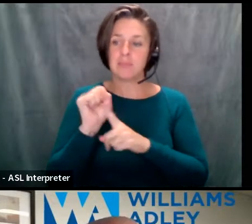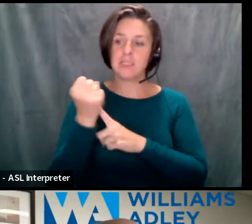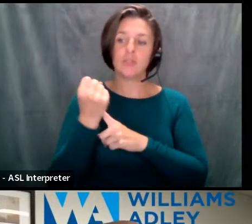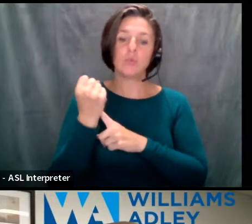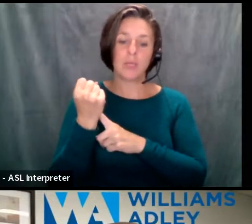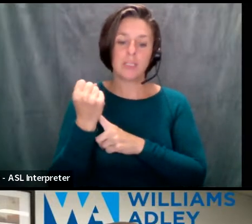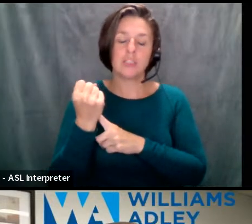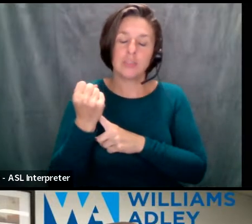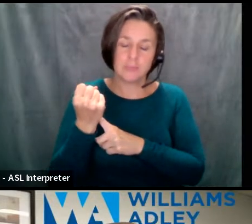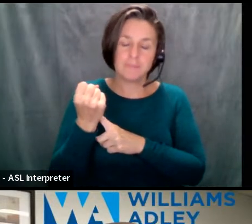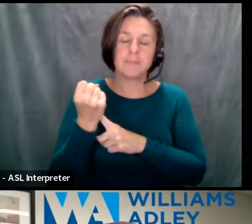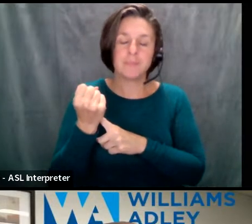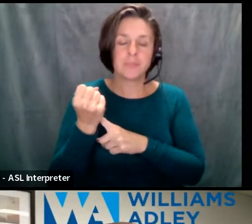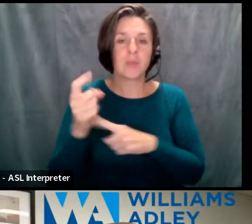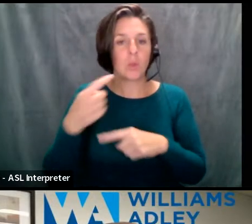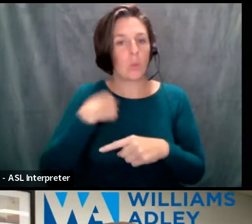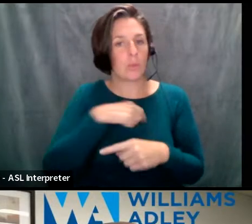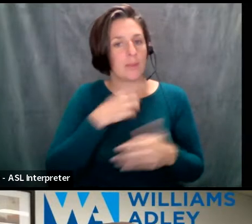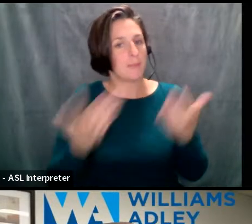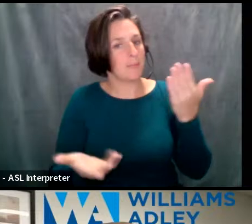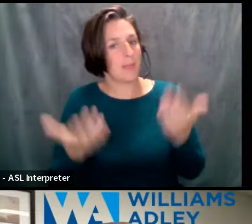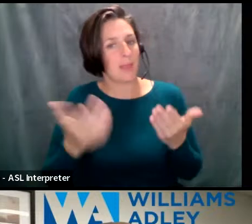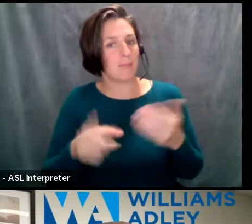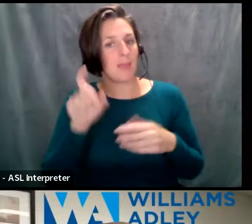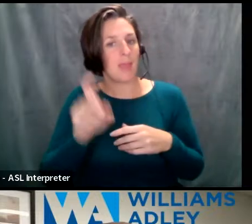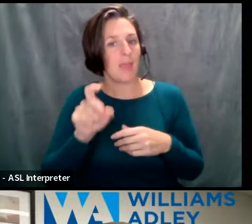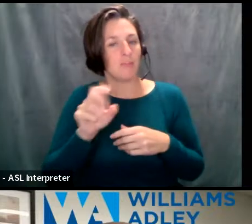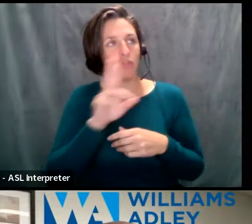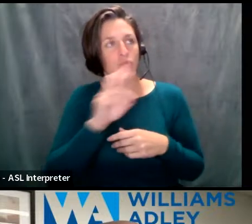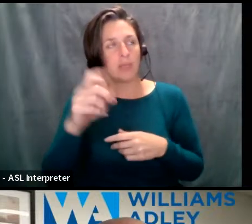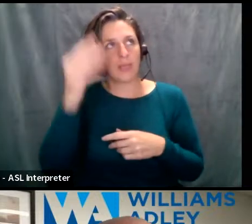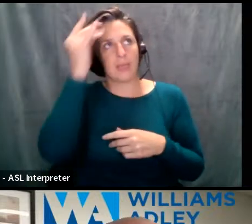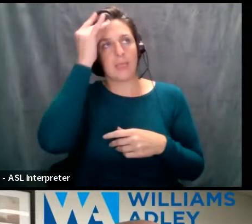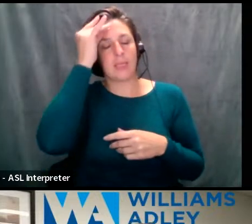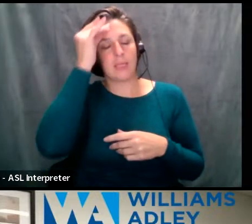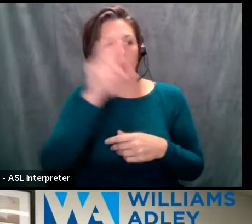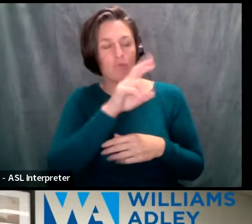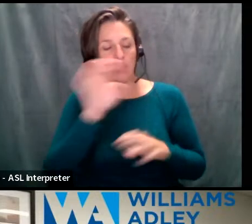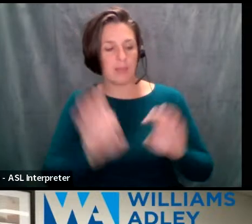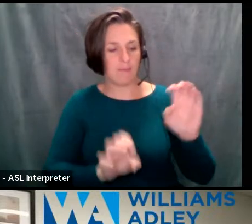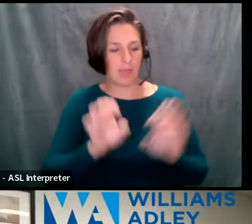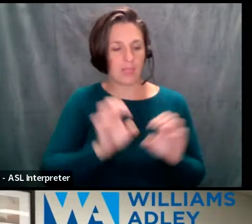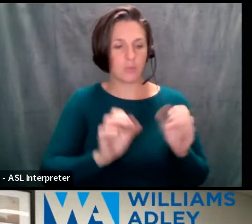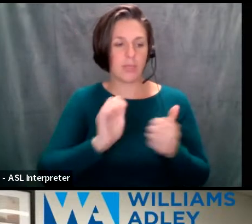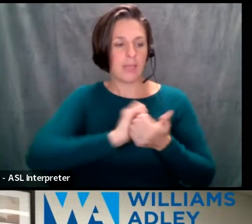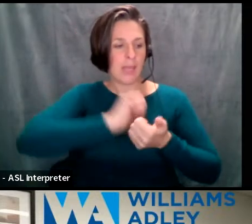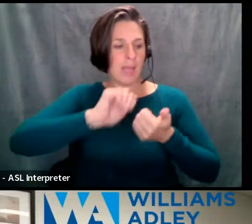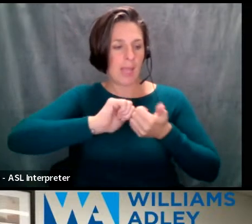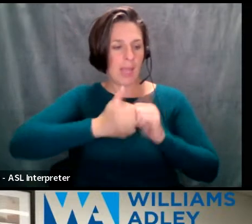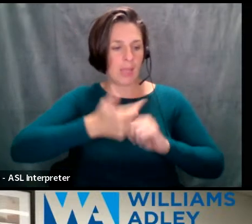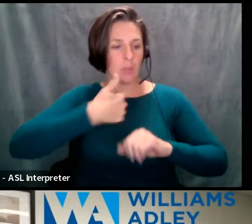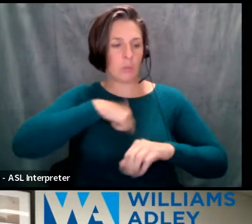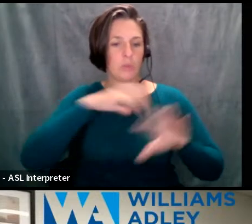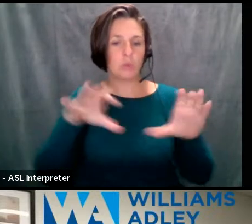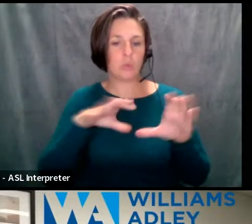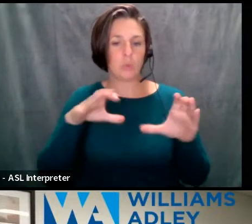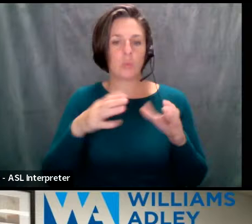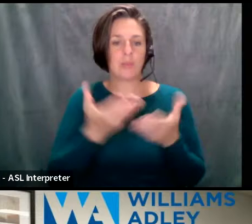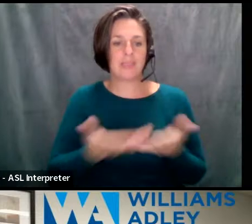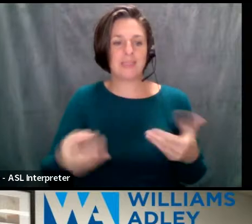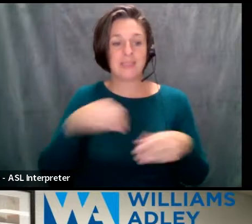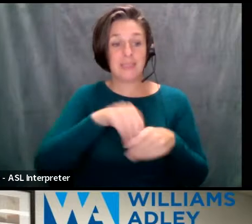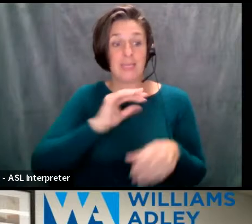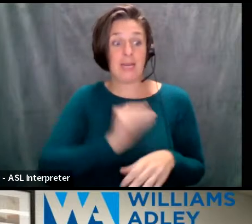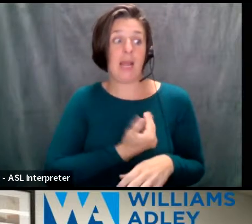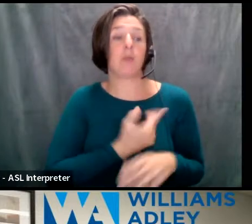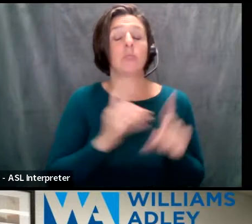which we may have to rethink or reevaluate how we do things in our district. And I hope that